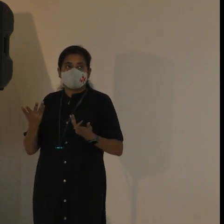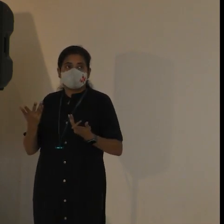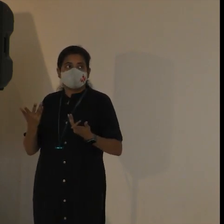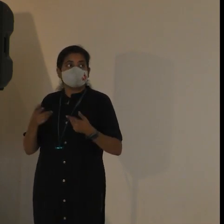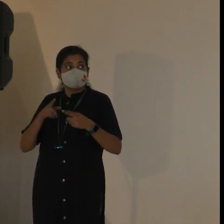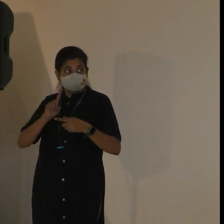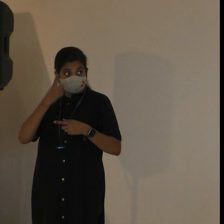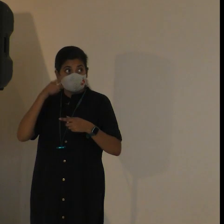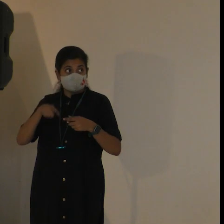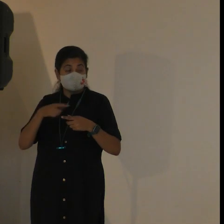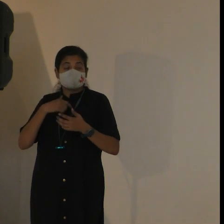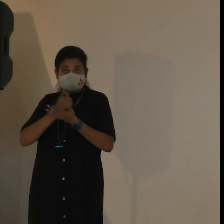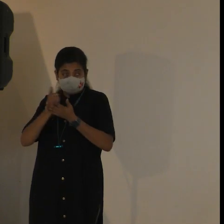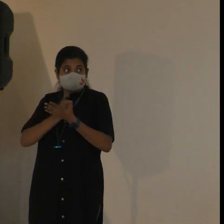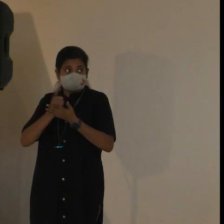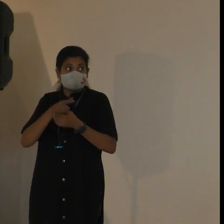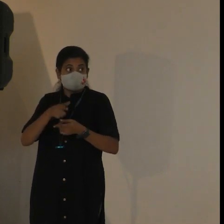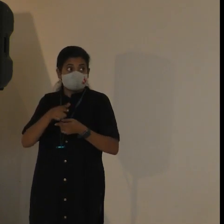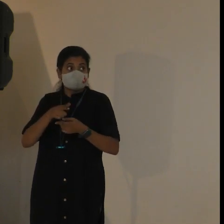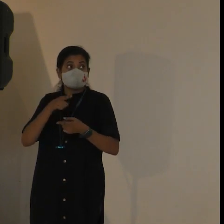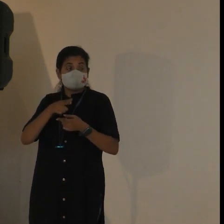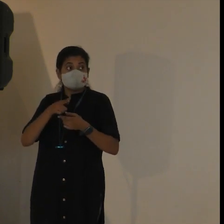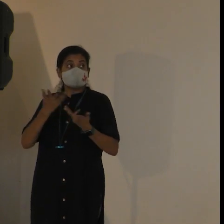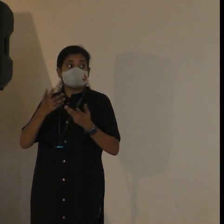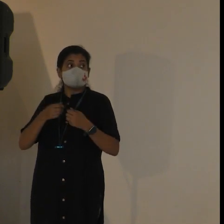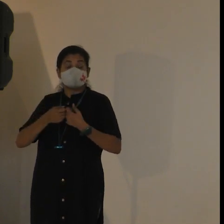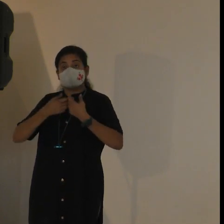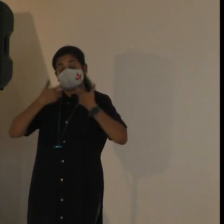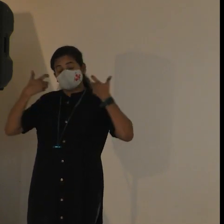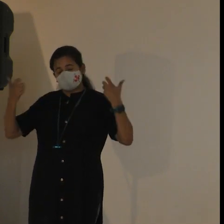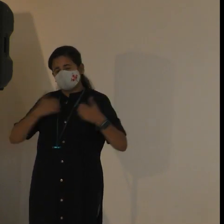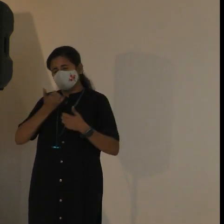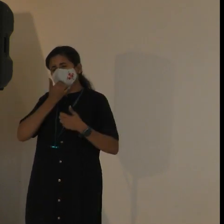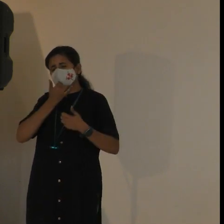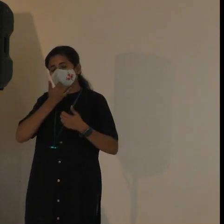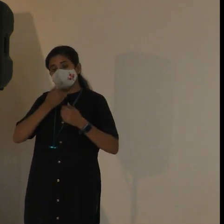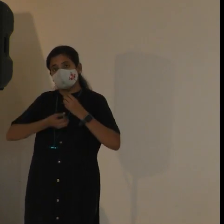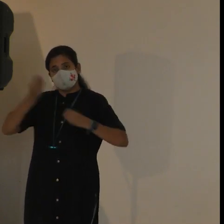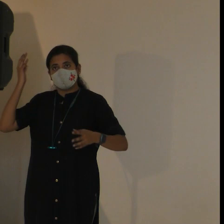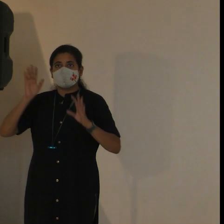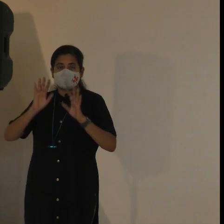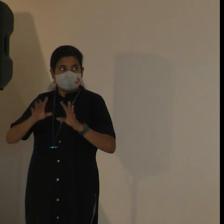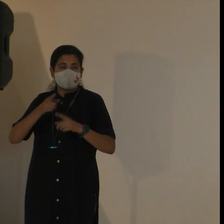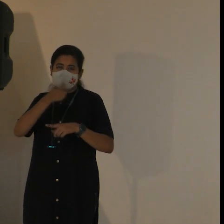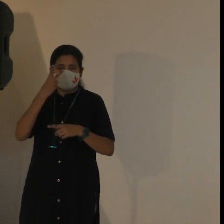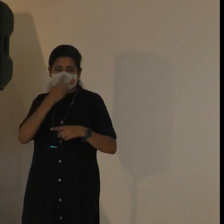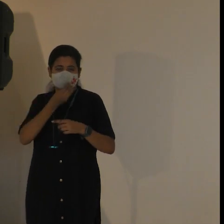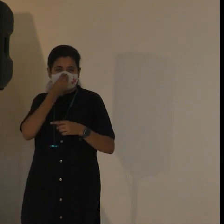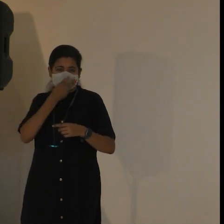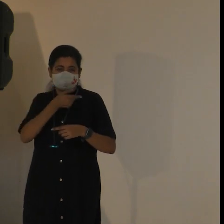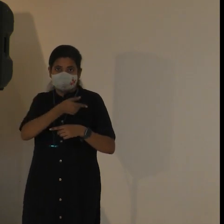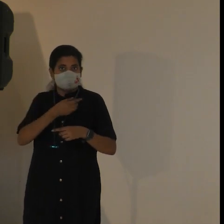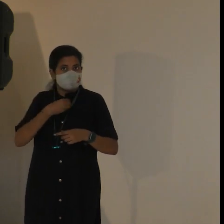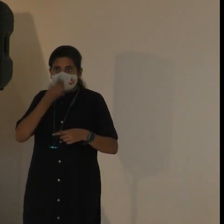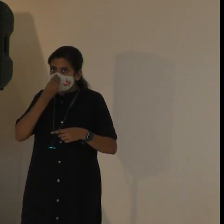So the first object I tried to animate, I think, was the stethoscope, was a huge mistake, because although it looks so simple, it does not